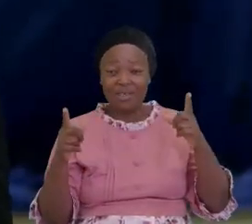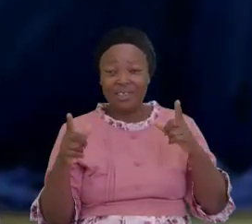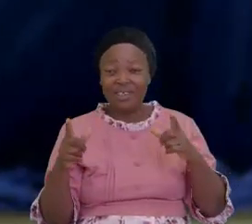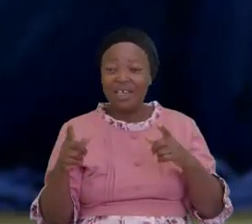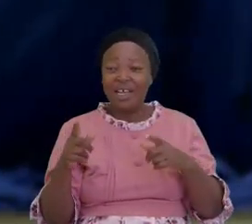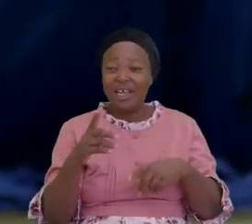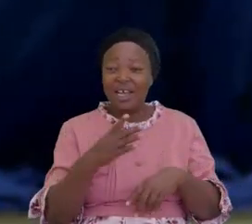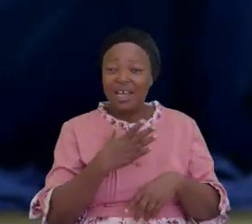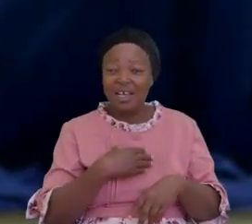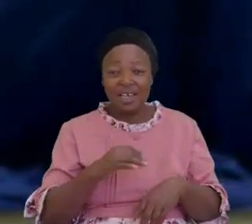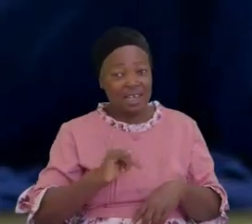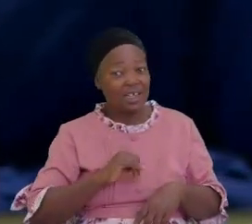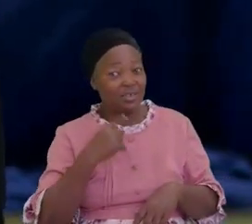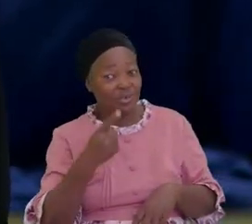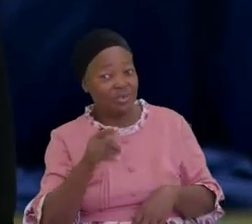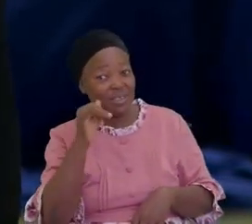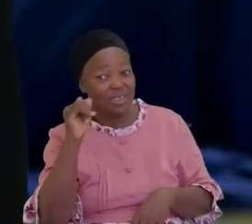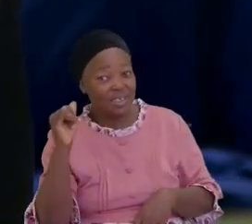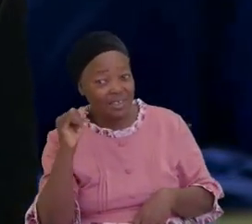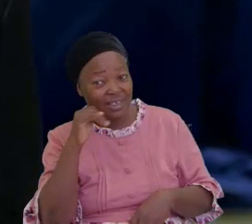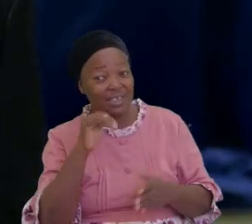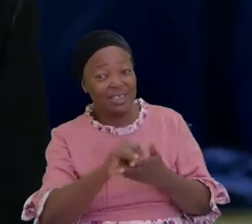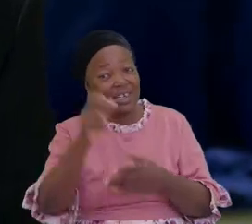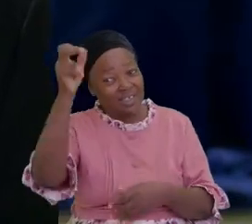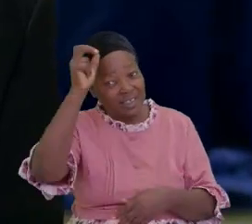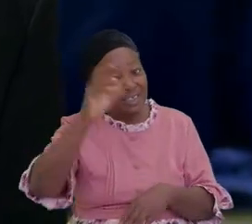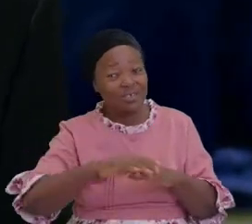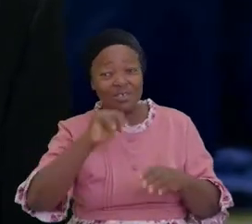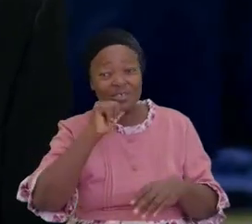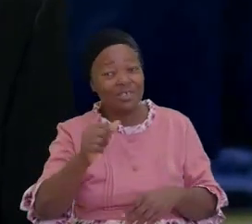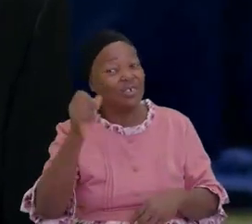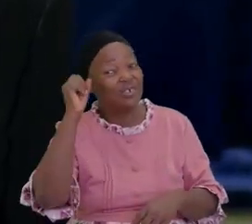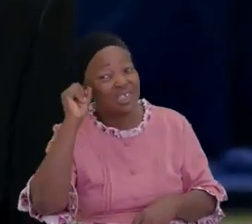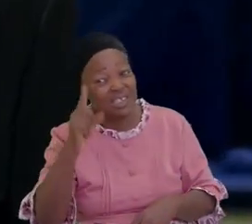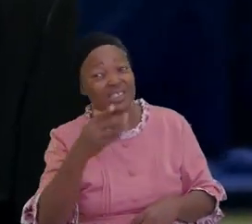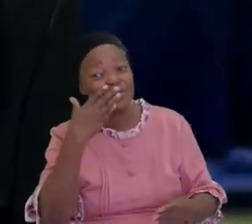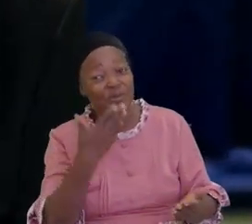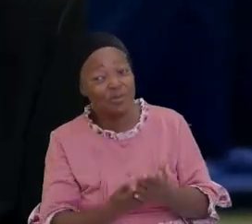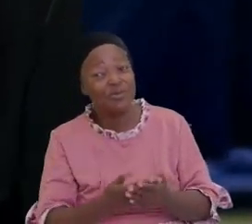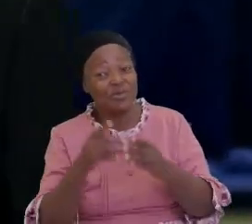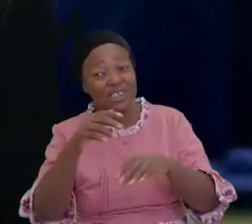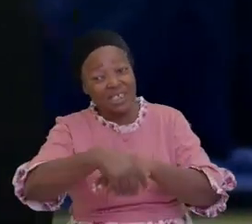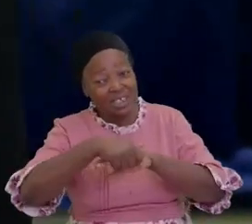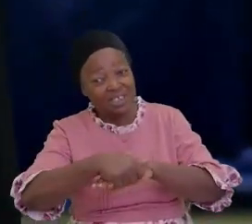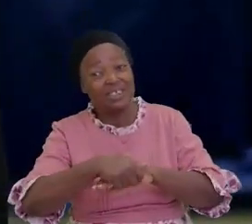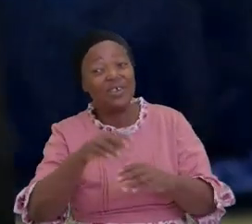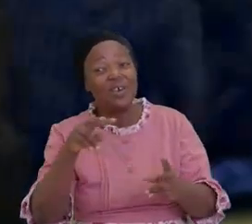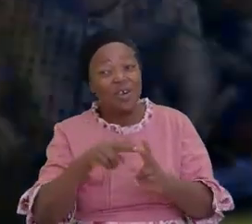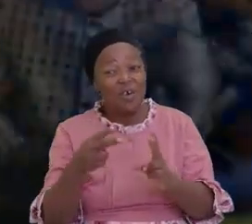I told you yesterday that Satan doesn't understand good English or good French.